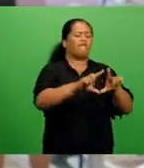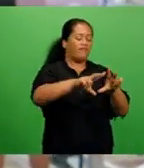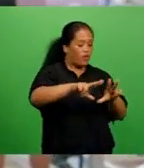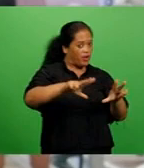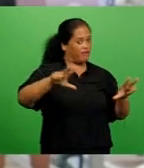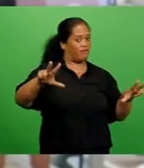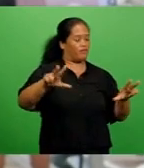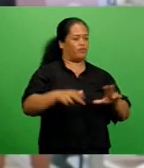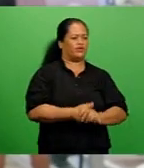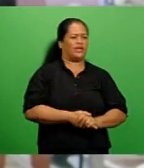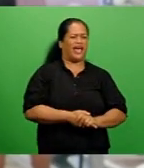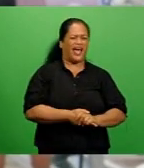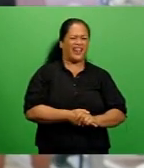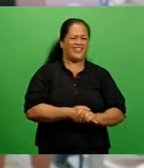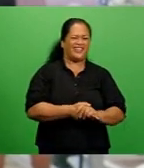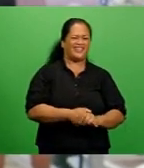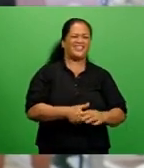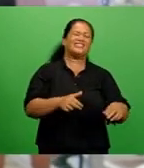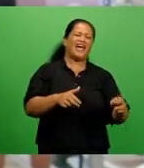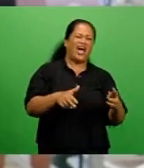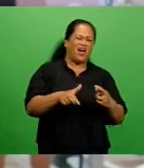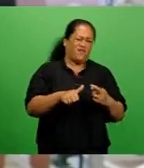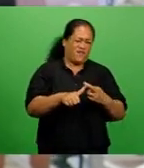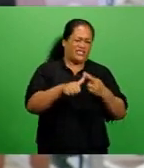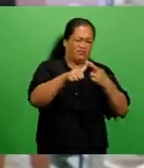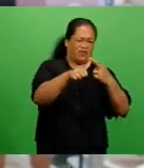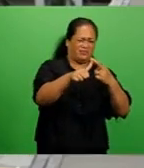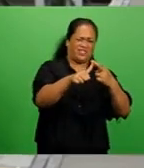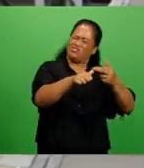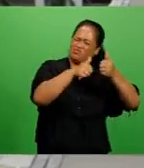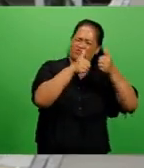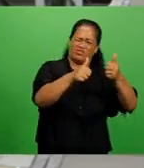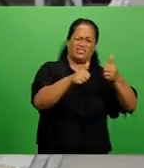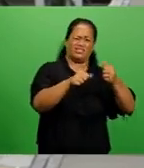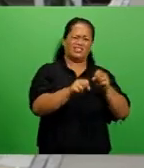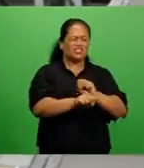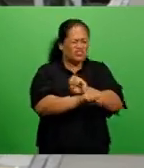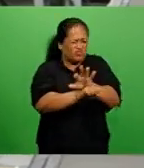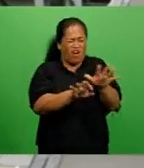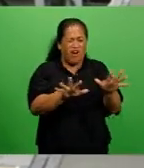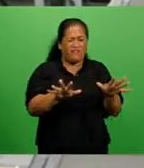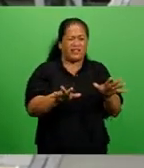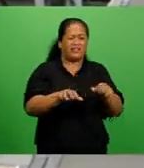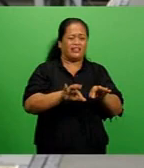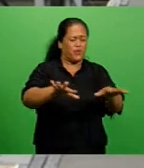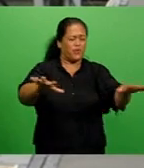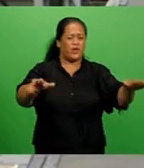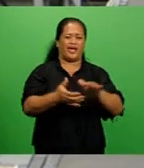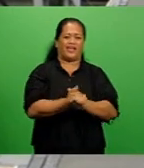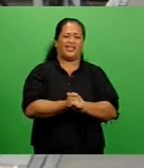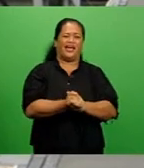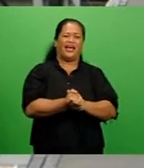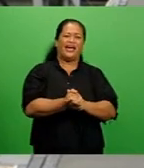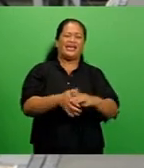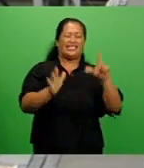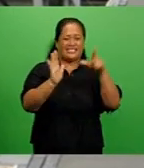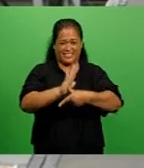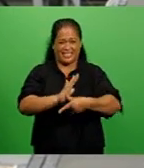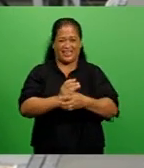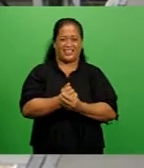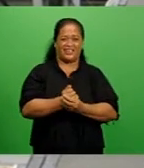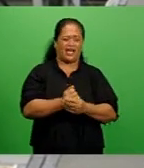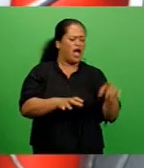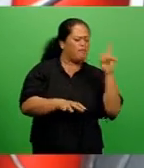good, and we're very grateful, especially it's COVID season and people are out of work, but people are actually digging up stuff they're